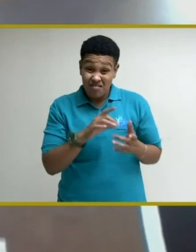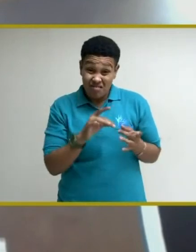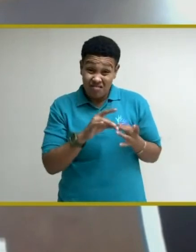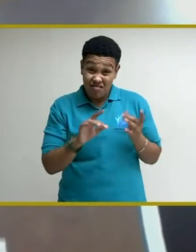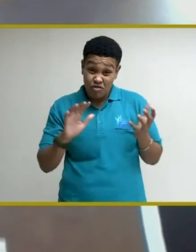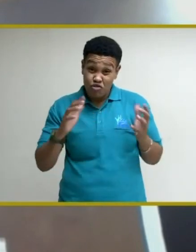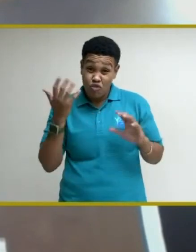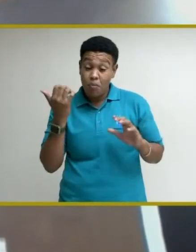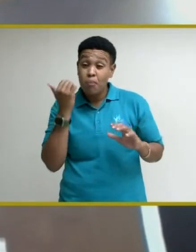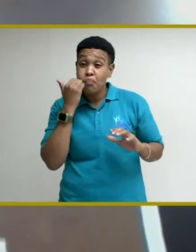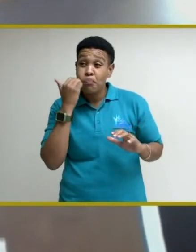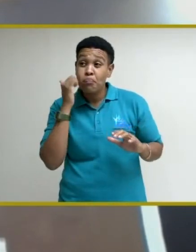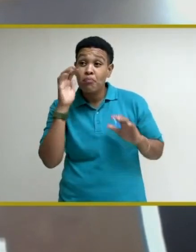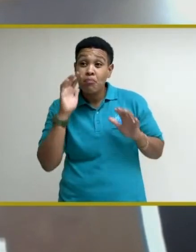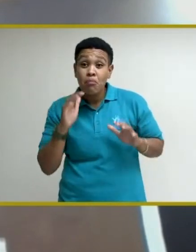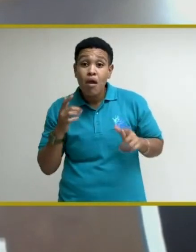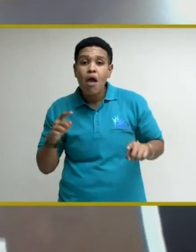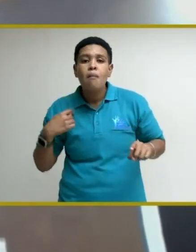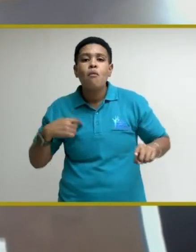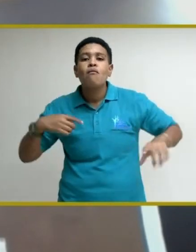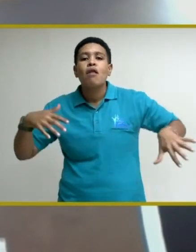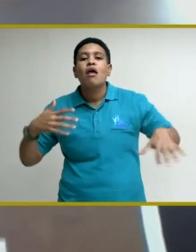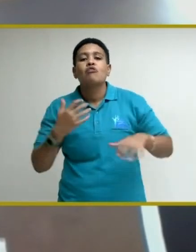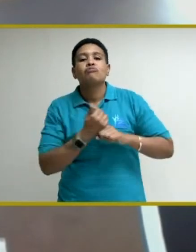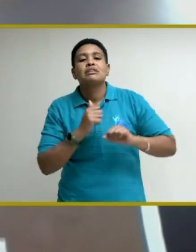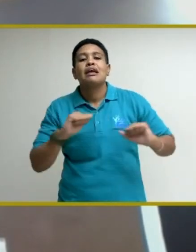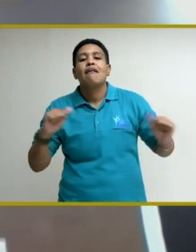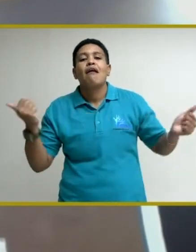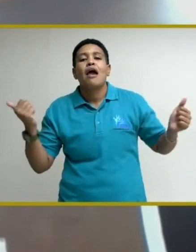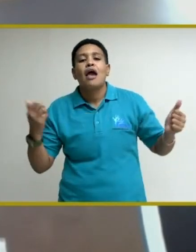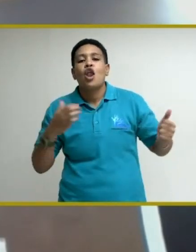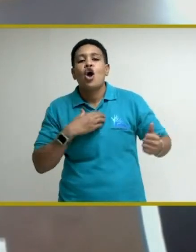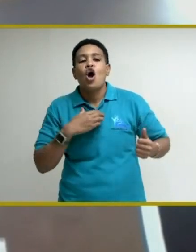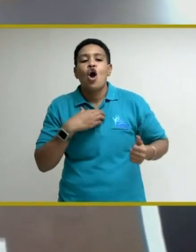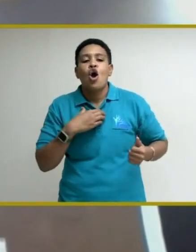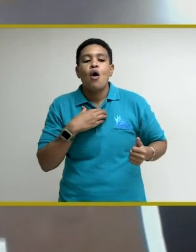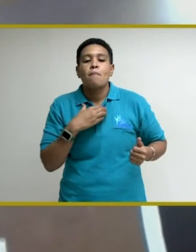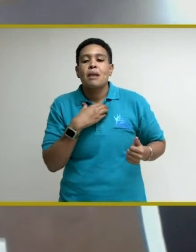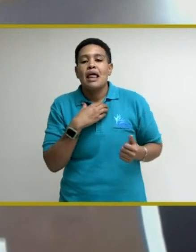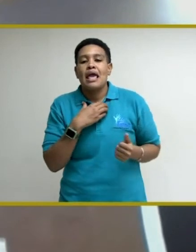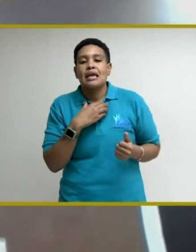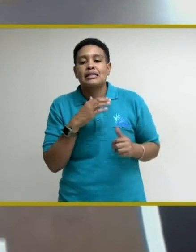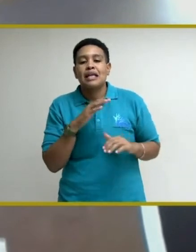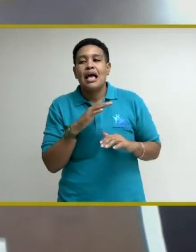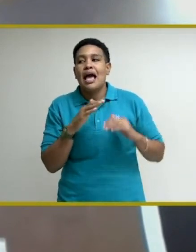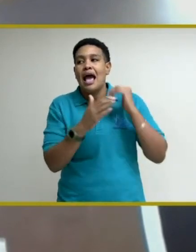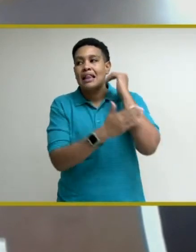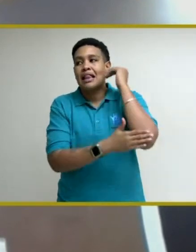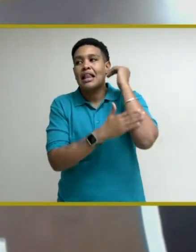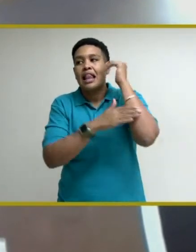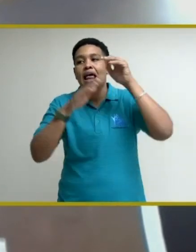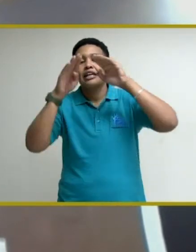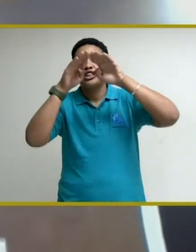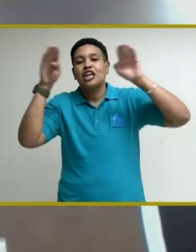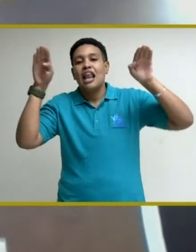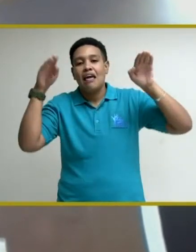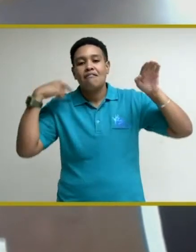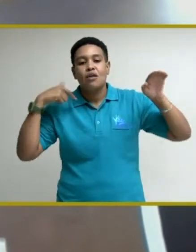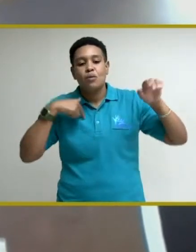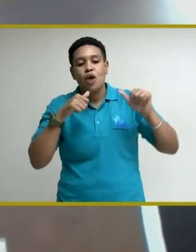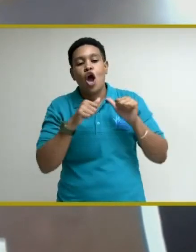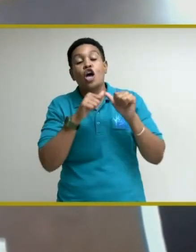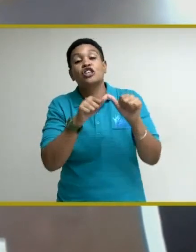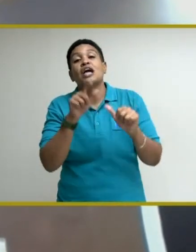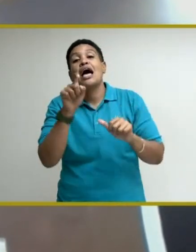menstrual cycle, we have not received any complaints at the national level. We continue to